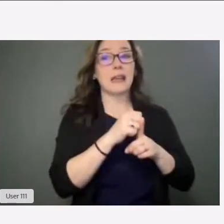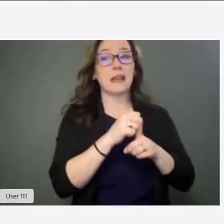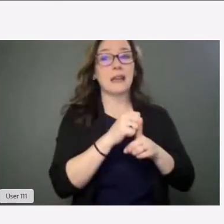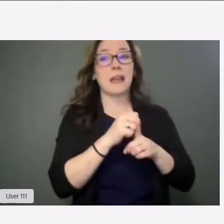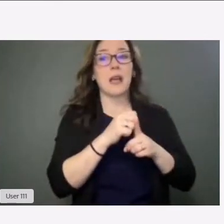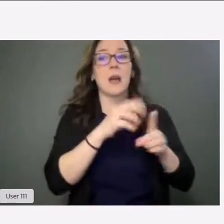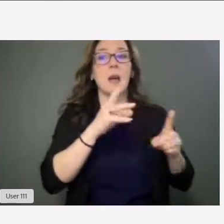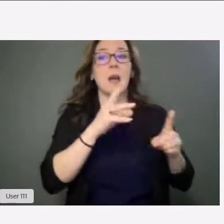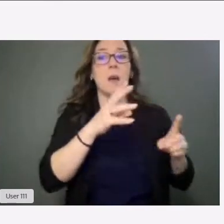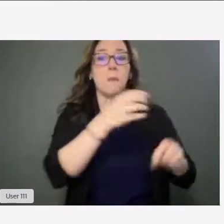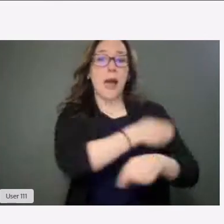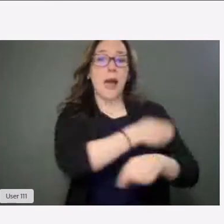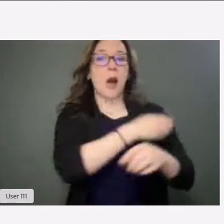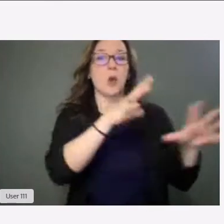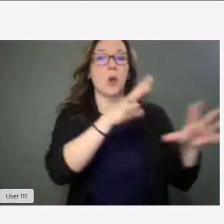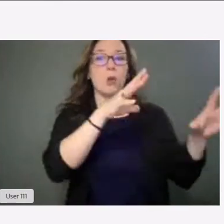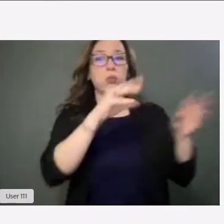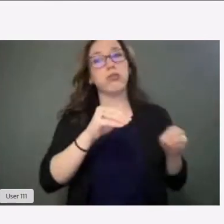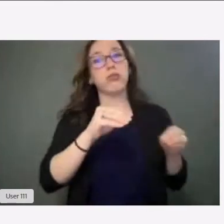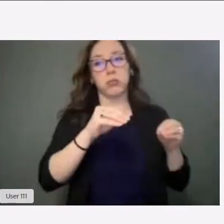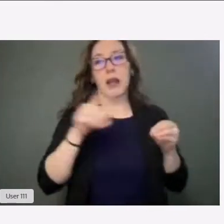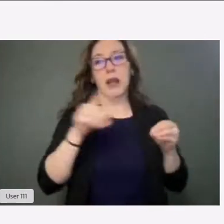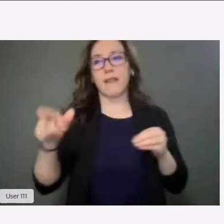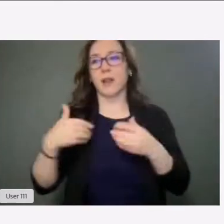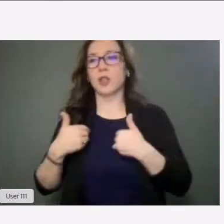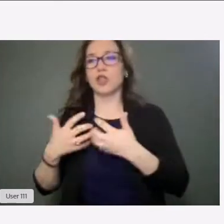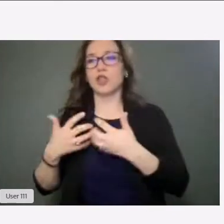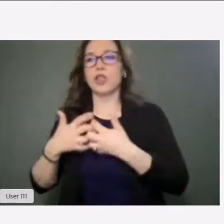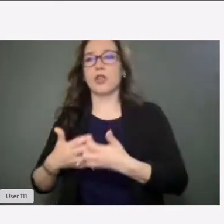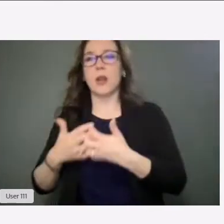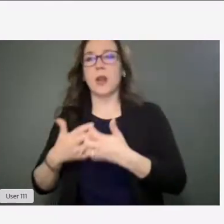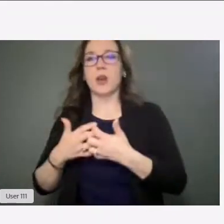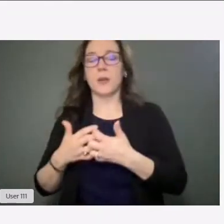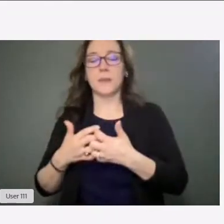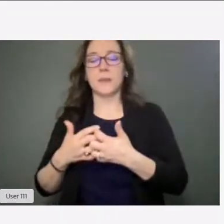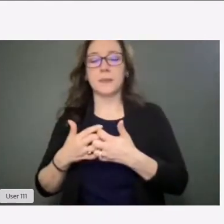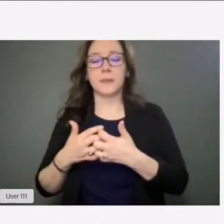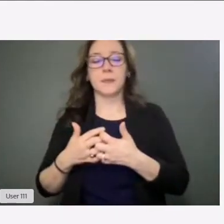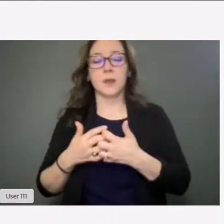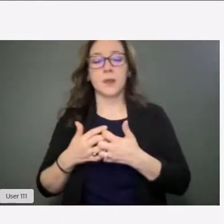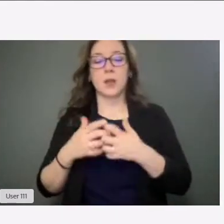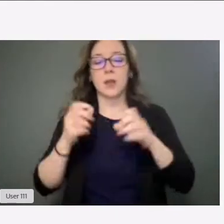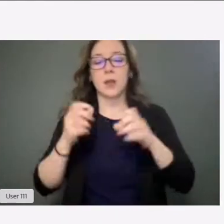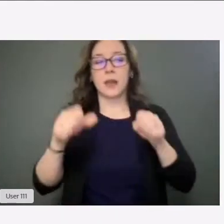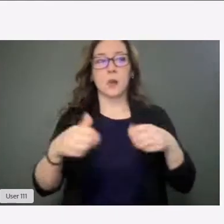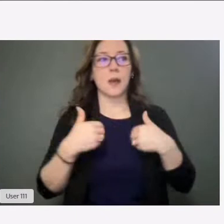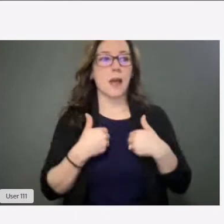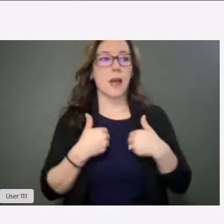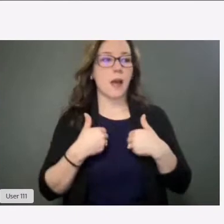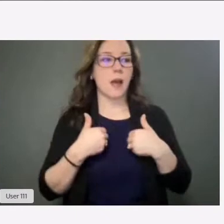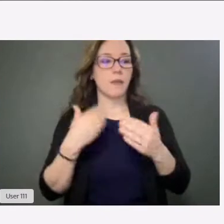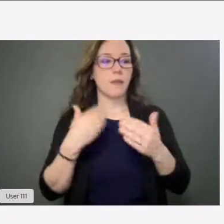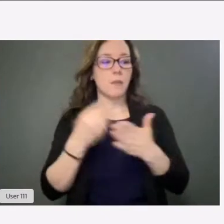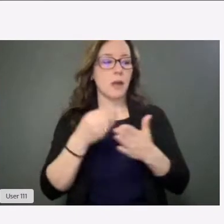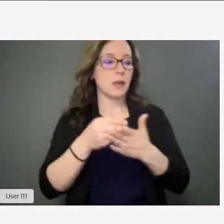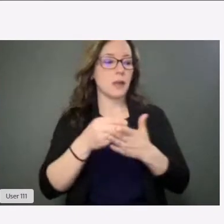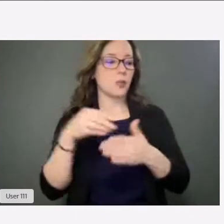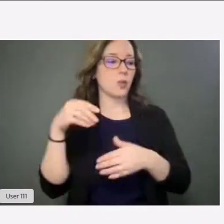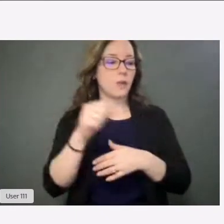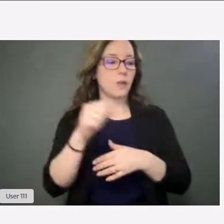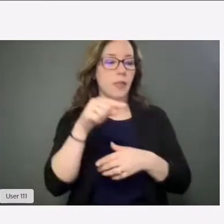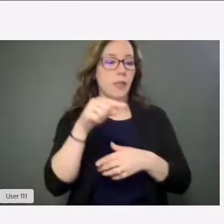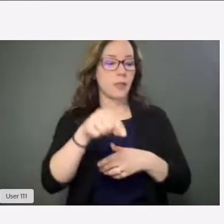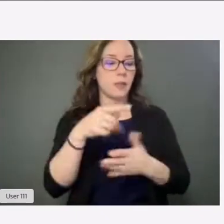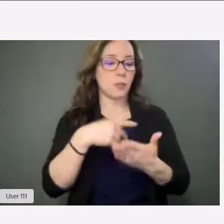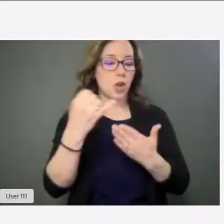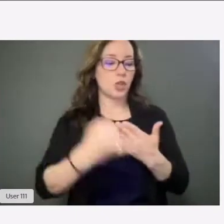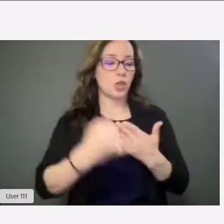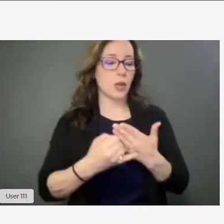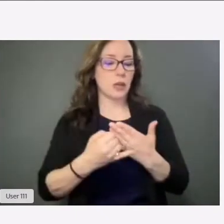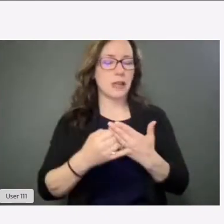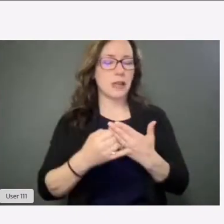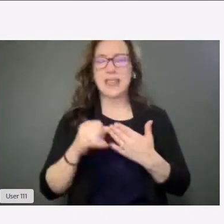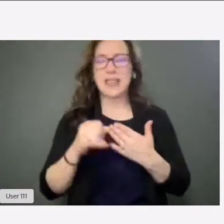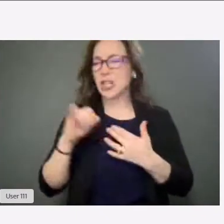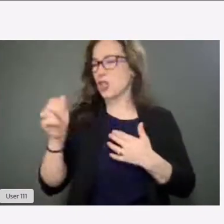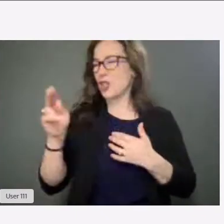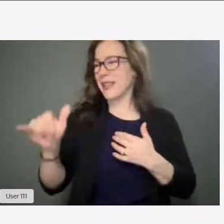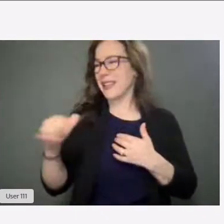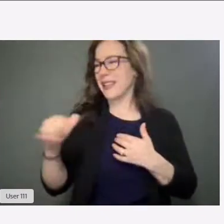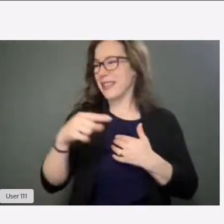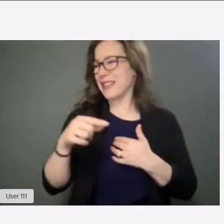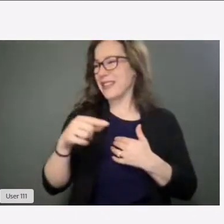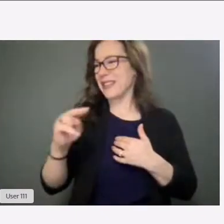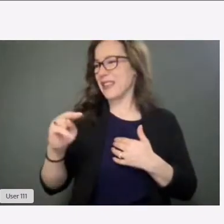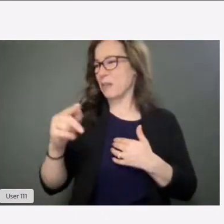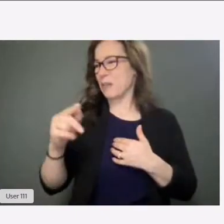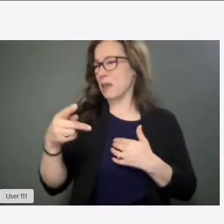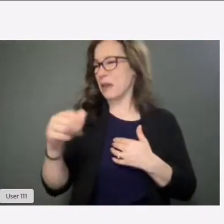grid. Is this the type of project, something we could get grant monies for to fund this project? I know, Ginny, under this NPA, what do you